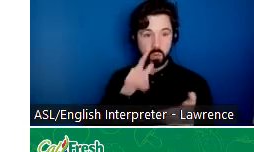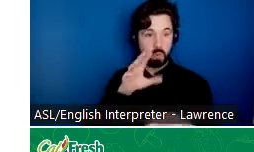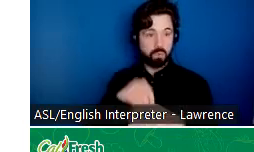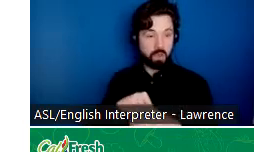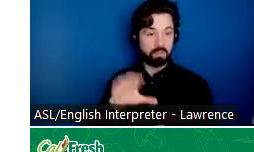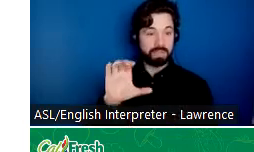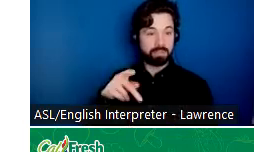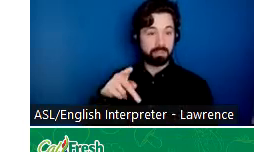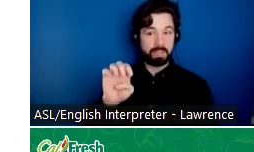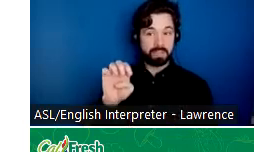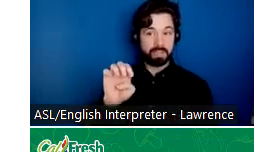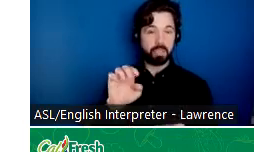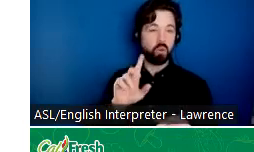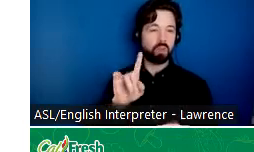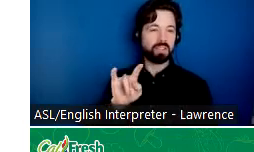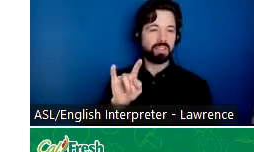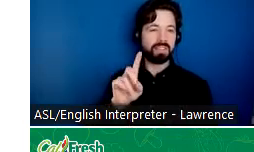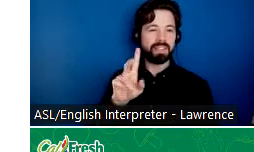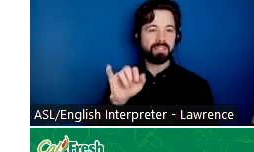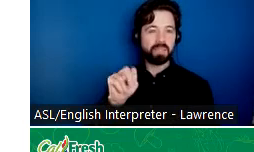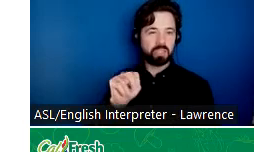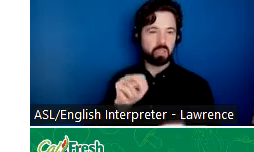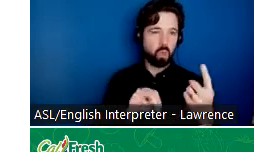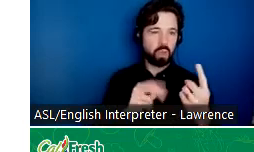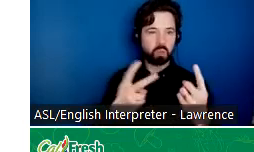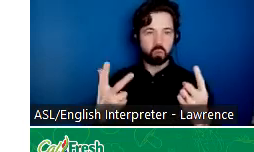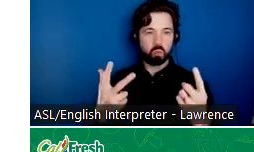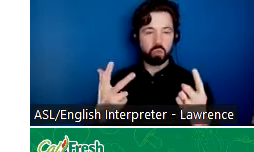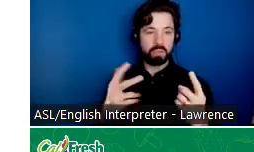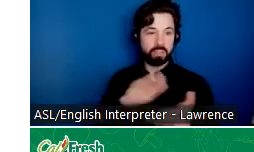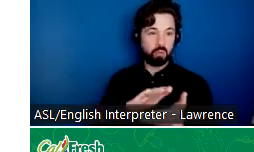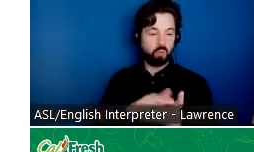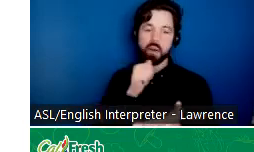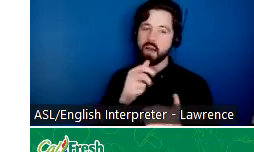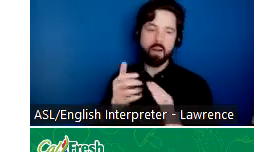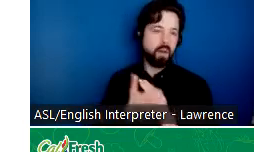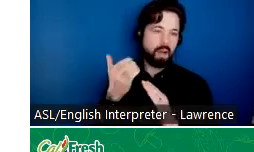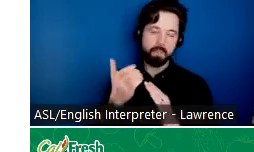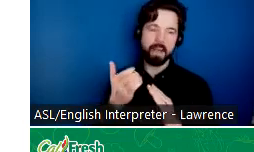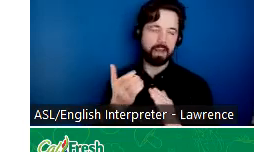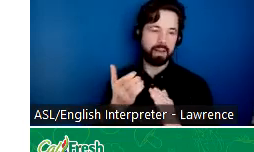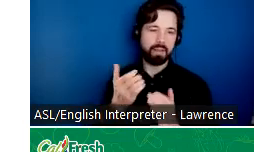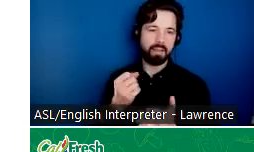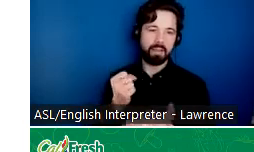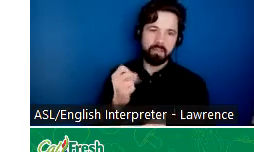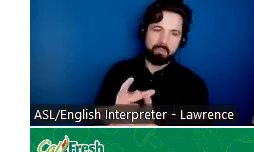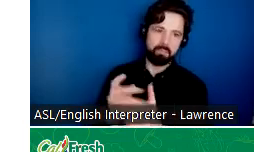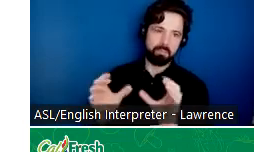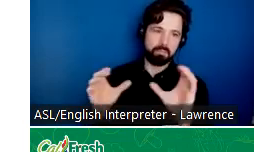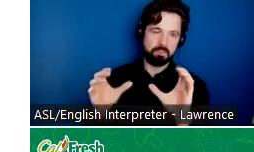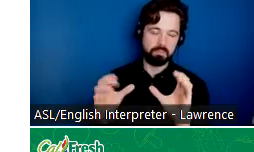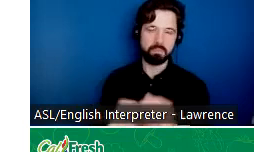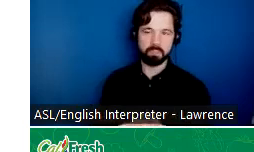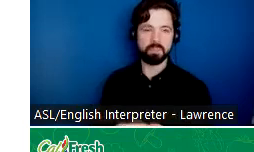1, 2, or 3 school are not automatically eligible, otherwise considered streamlined certified, and so they